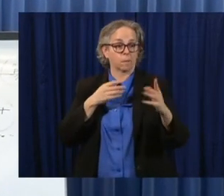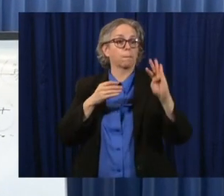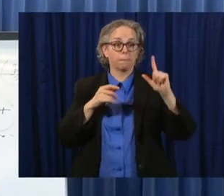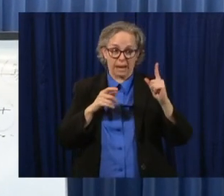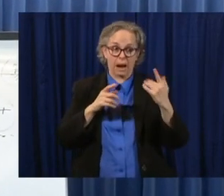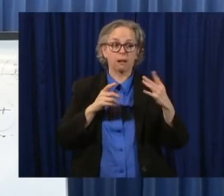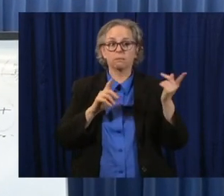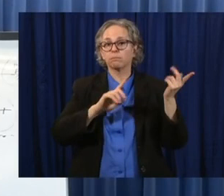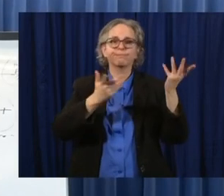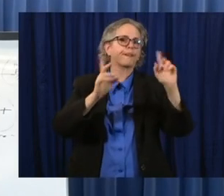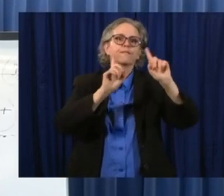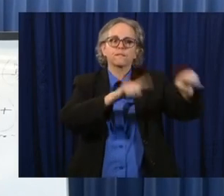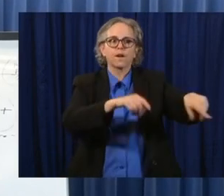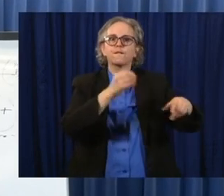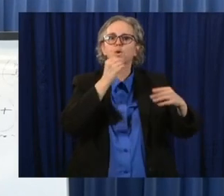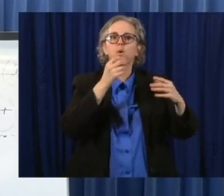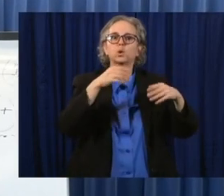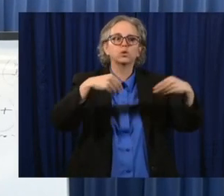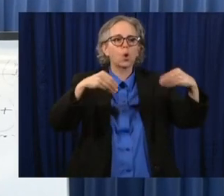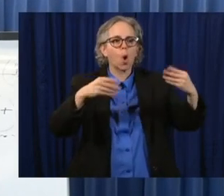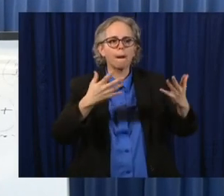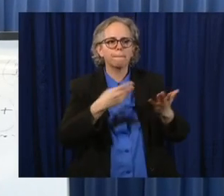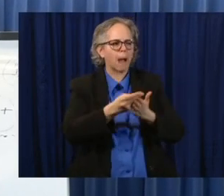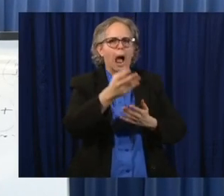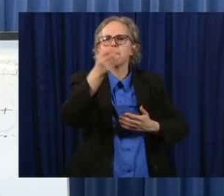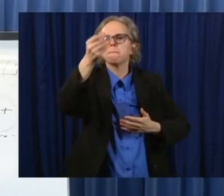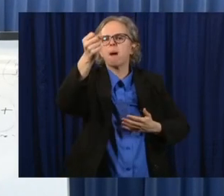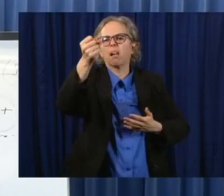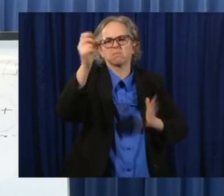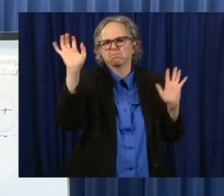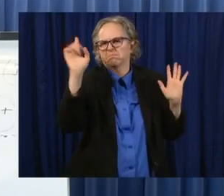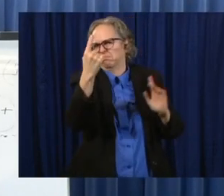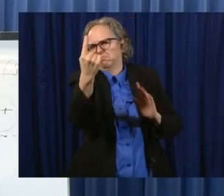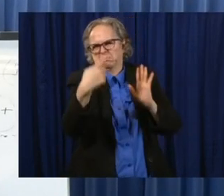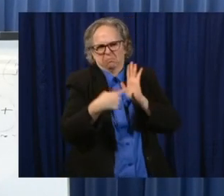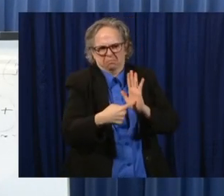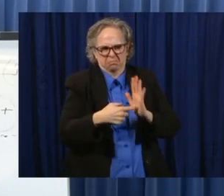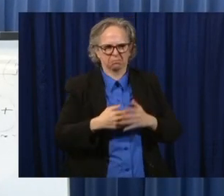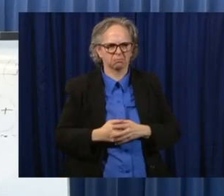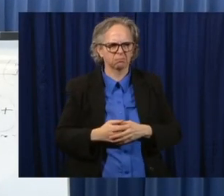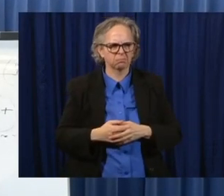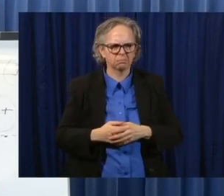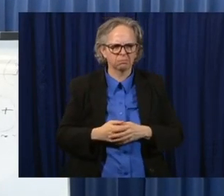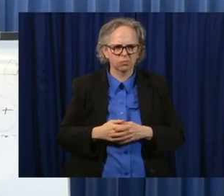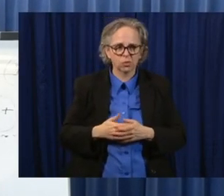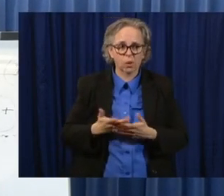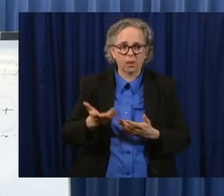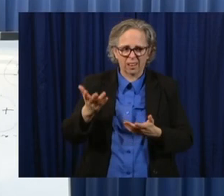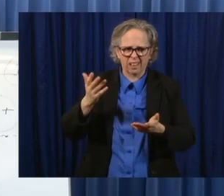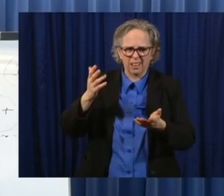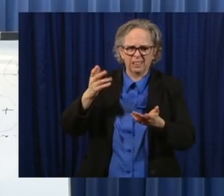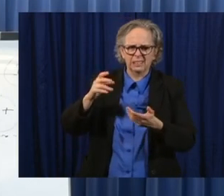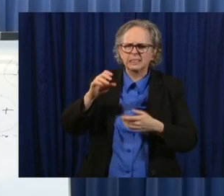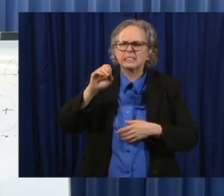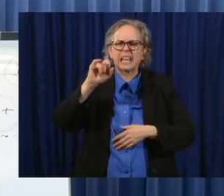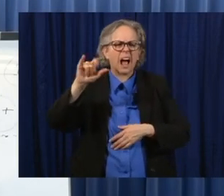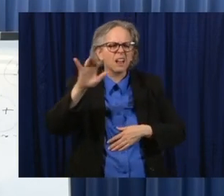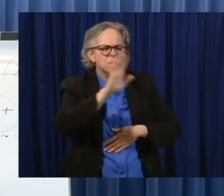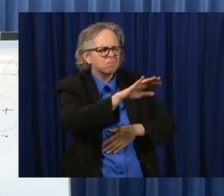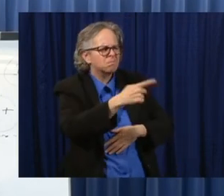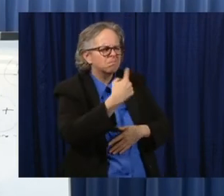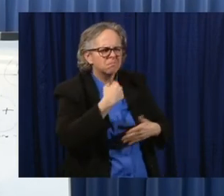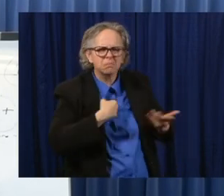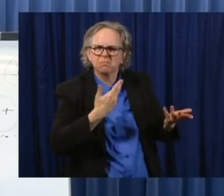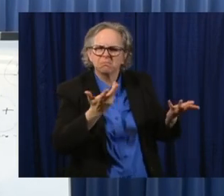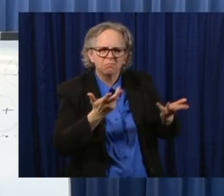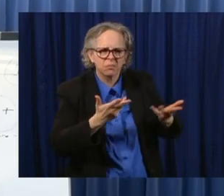milk. The community health worker would say, well, tell us about that experience. Tell us what happened with that. And Bill might say, I